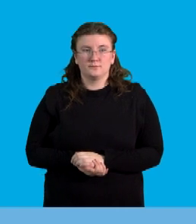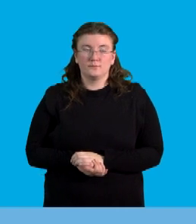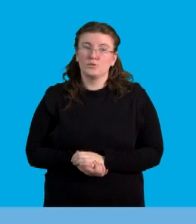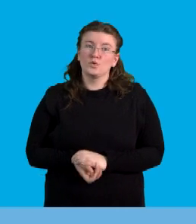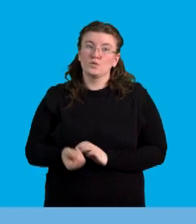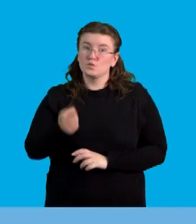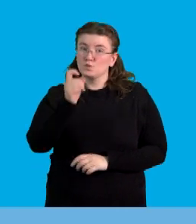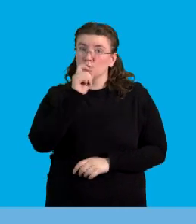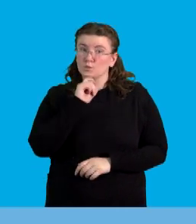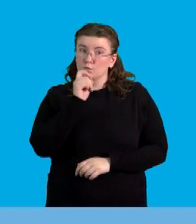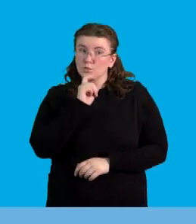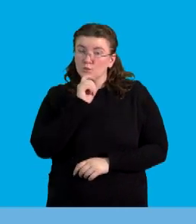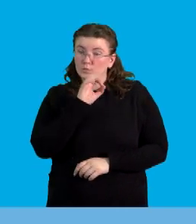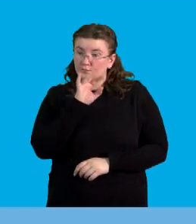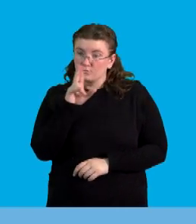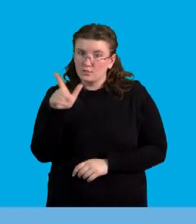the useful